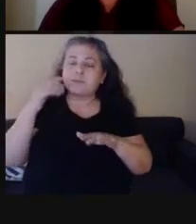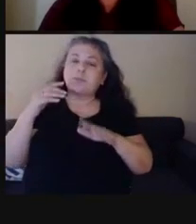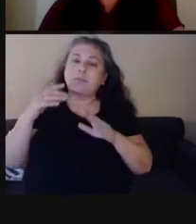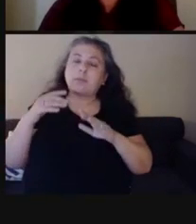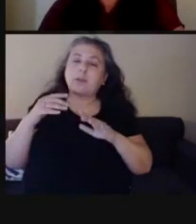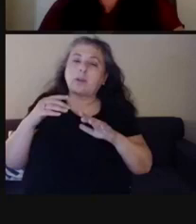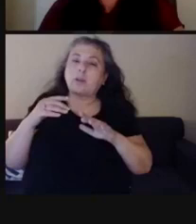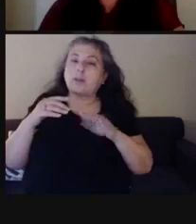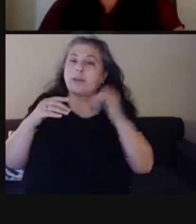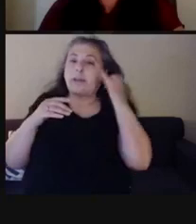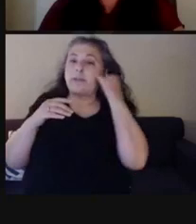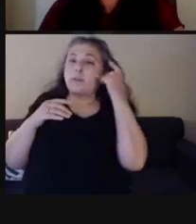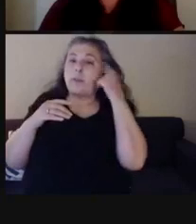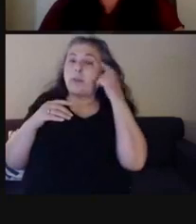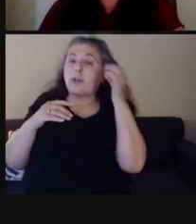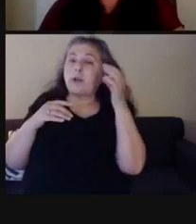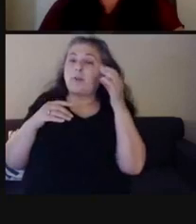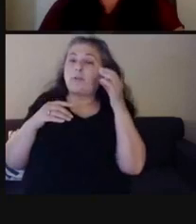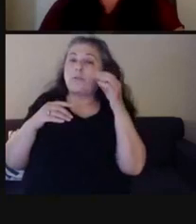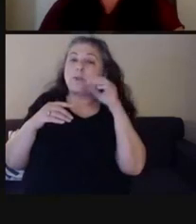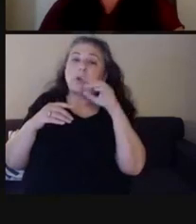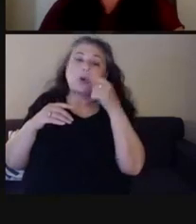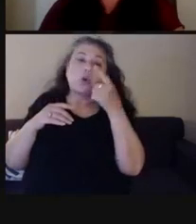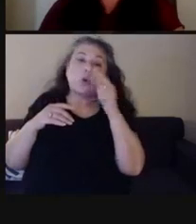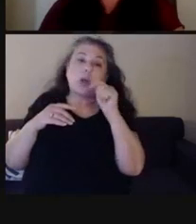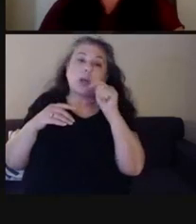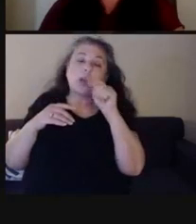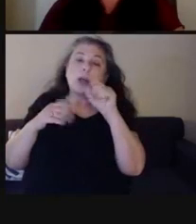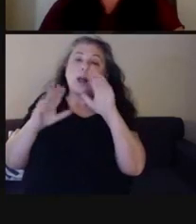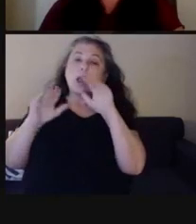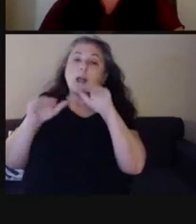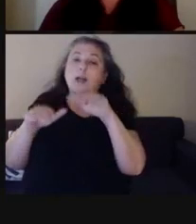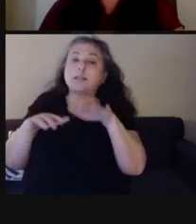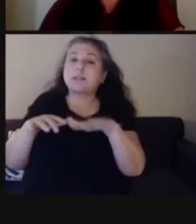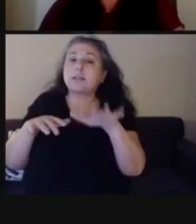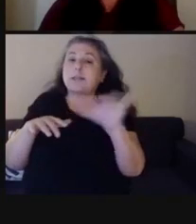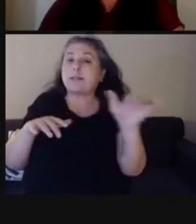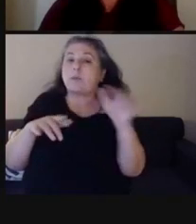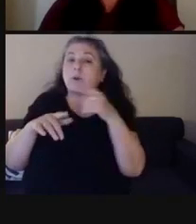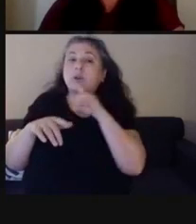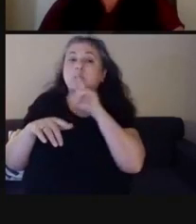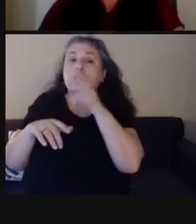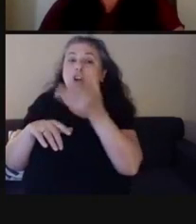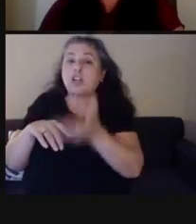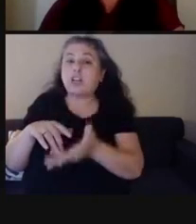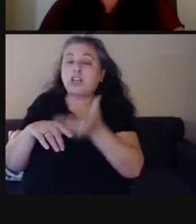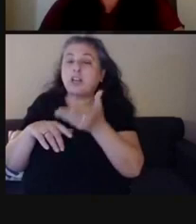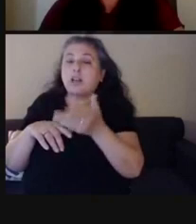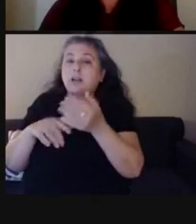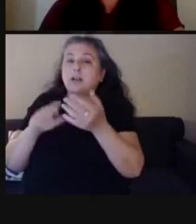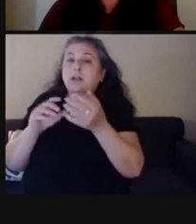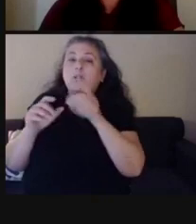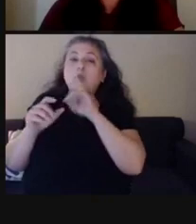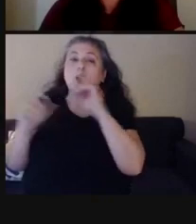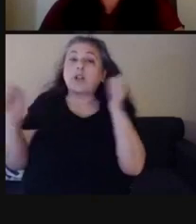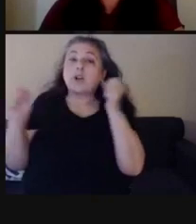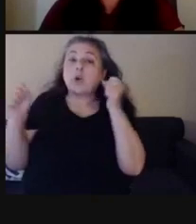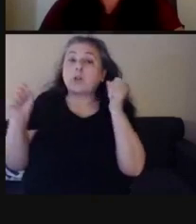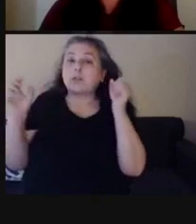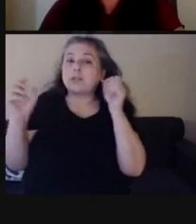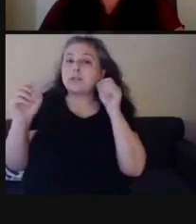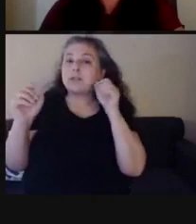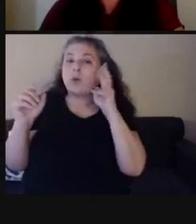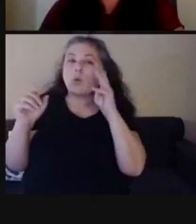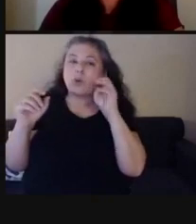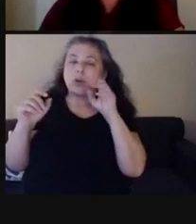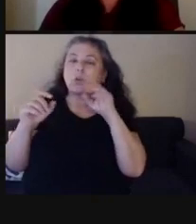If you think about the Great Lakes area, even in where you're at, it gets really cold in the winter. It gets very warm